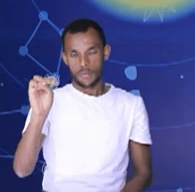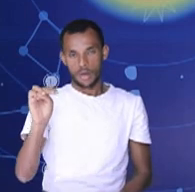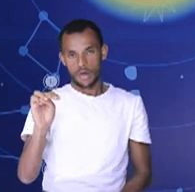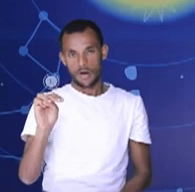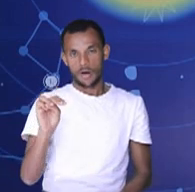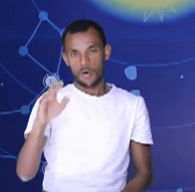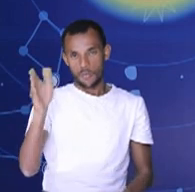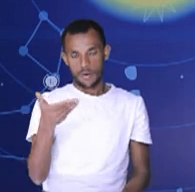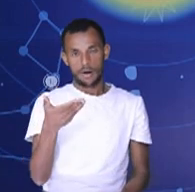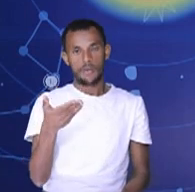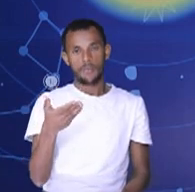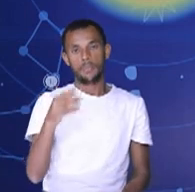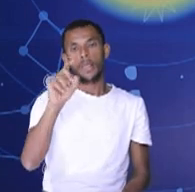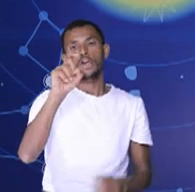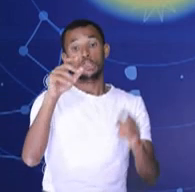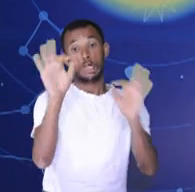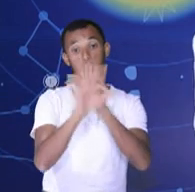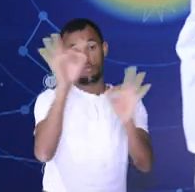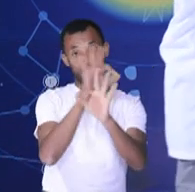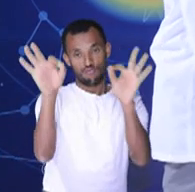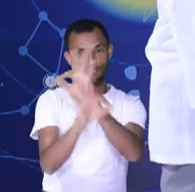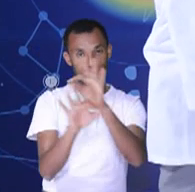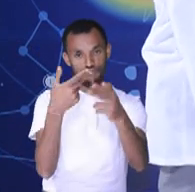centimeter, then over X.